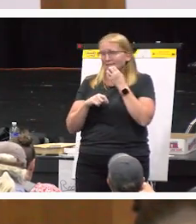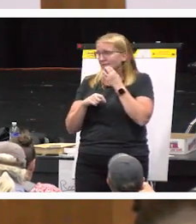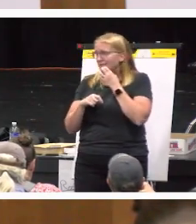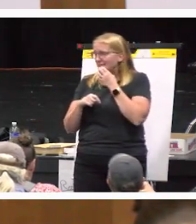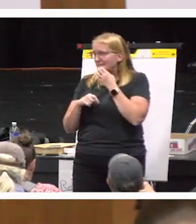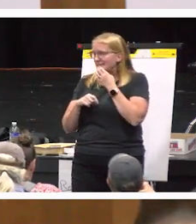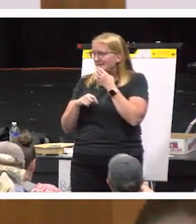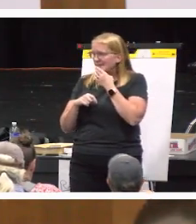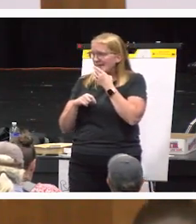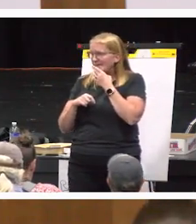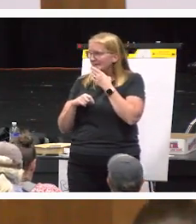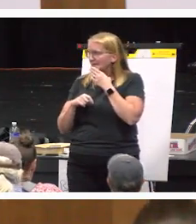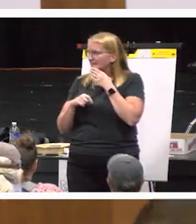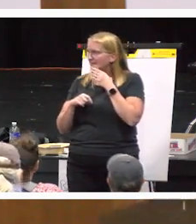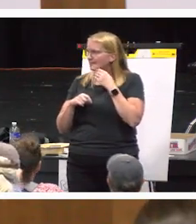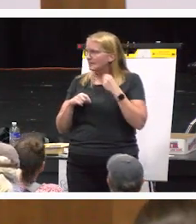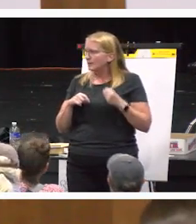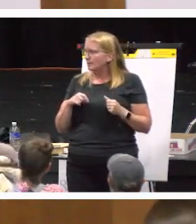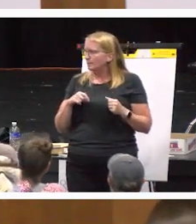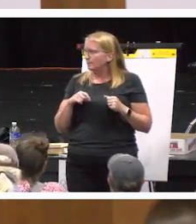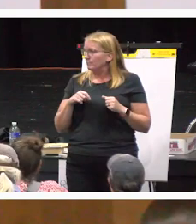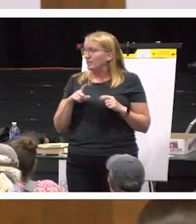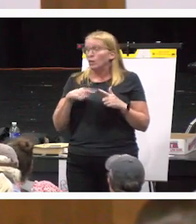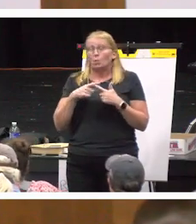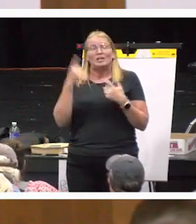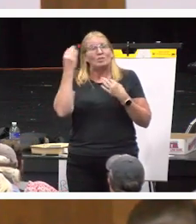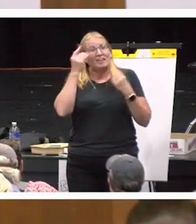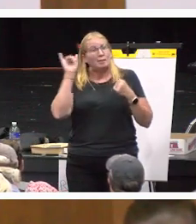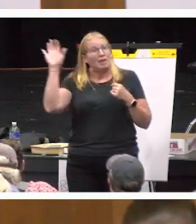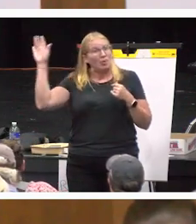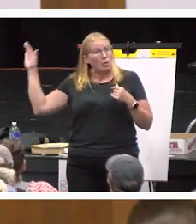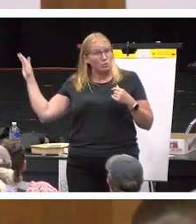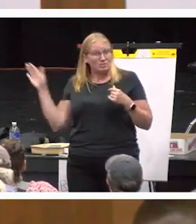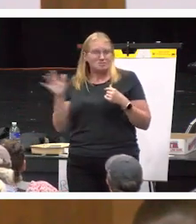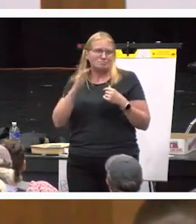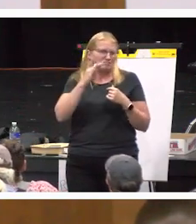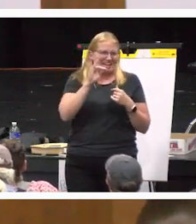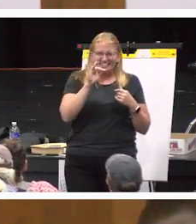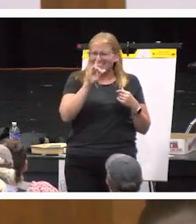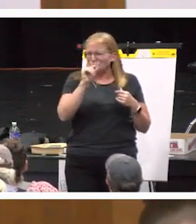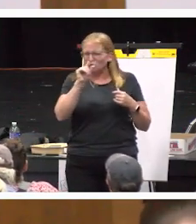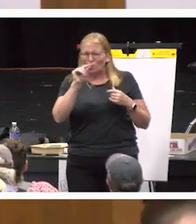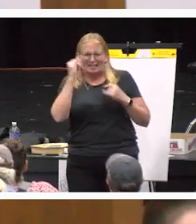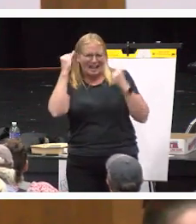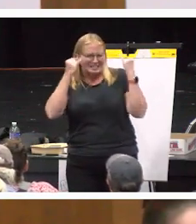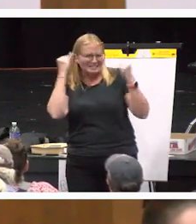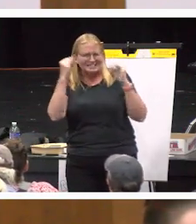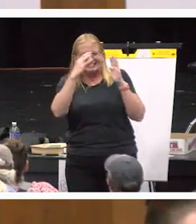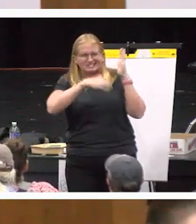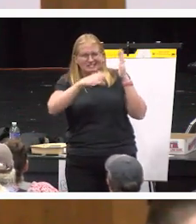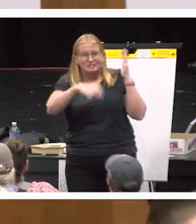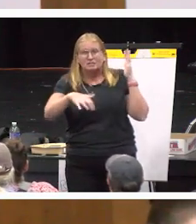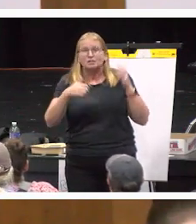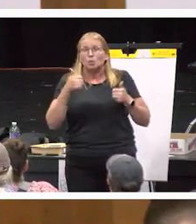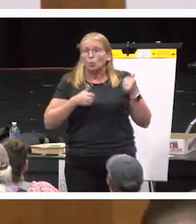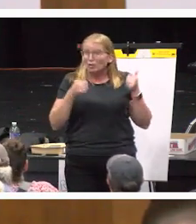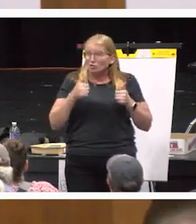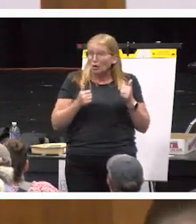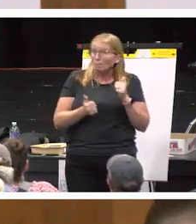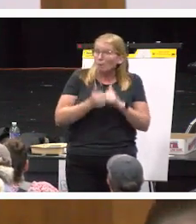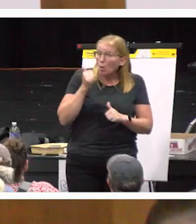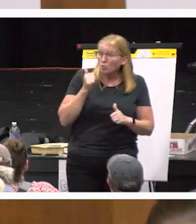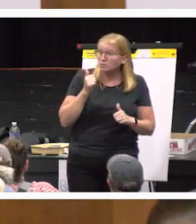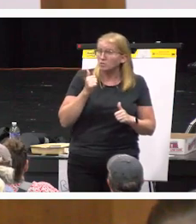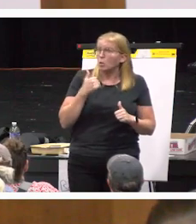So when you think about these 18 or 20 ideas, which ones are most within our power,